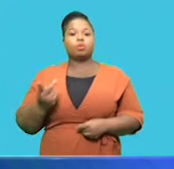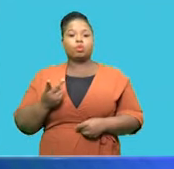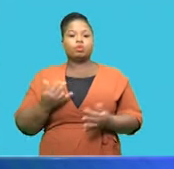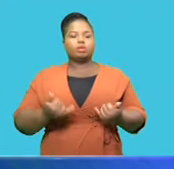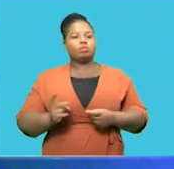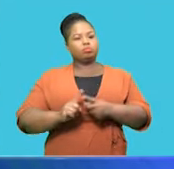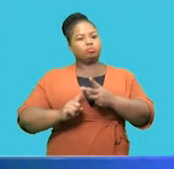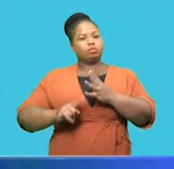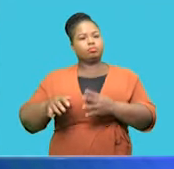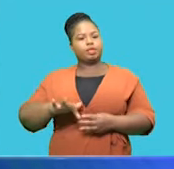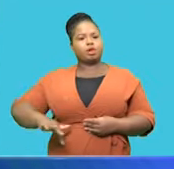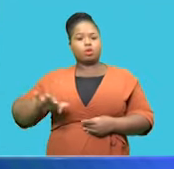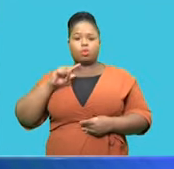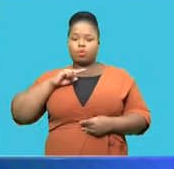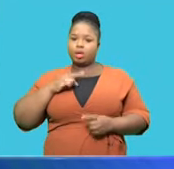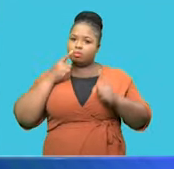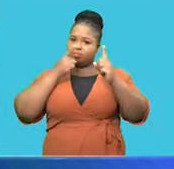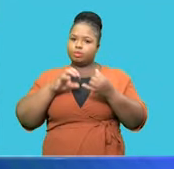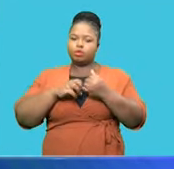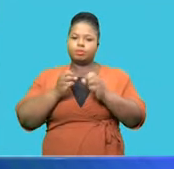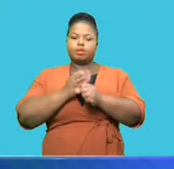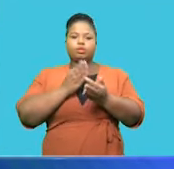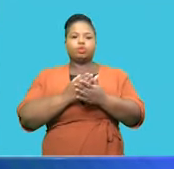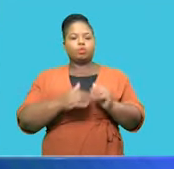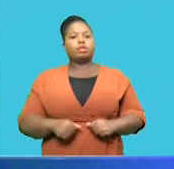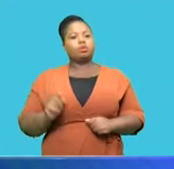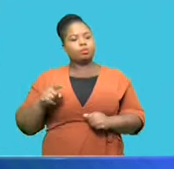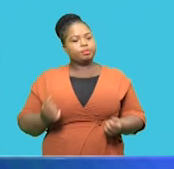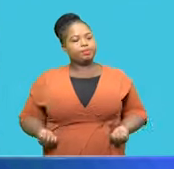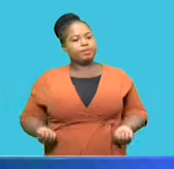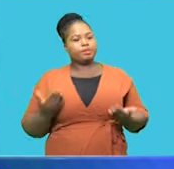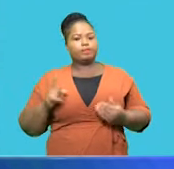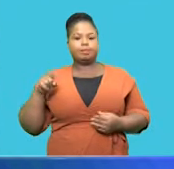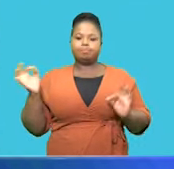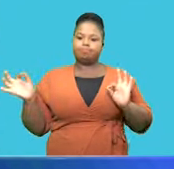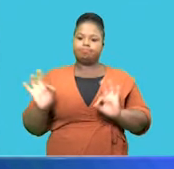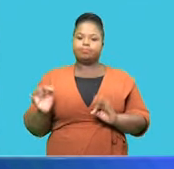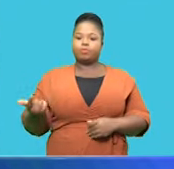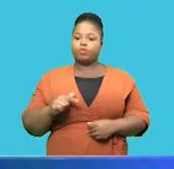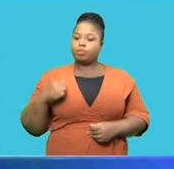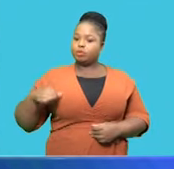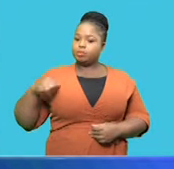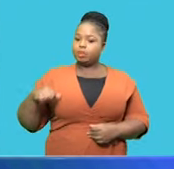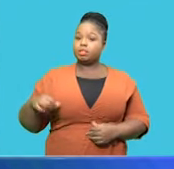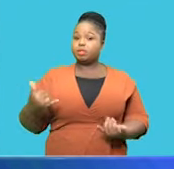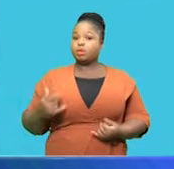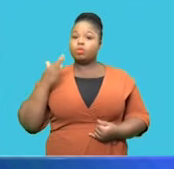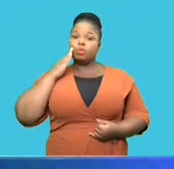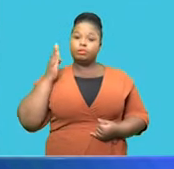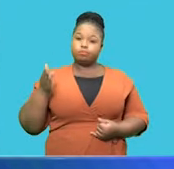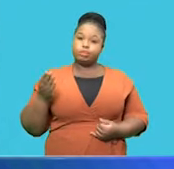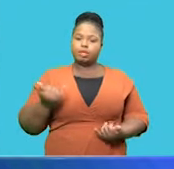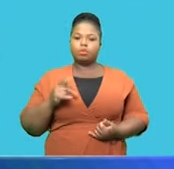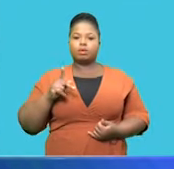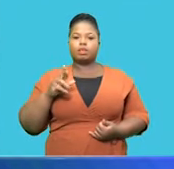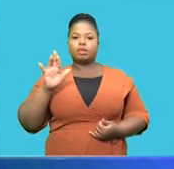nasisiseko zendlela ngenjongo yokukhuthaza ukufikelela ngokulinganayo kwinkonzo ezisiseko zikamasipala. Okanti ke ngelixa lokuqhutywa kwephulo